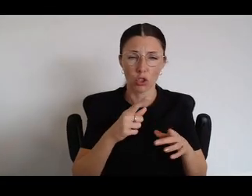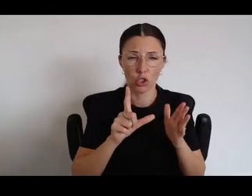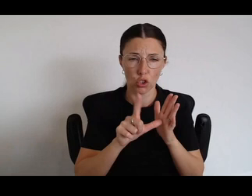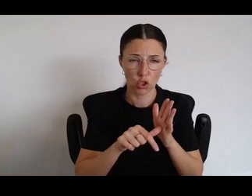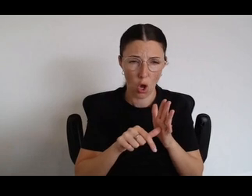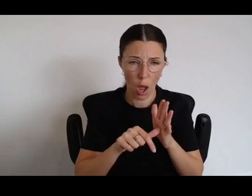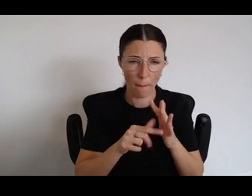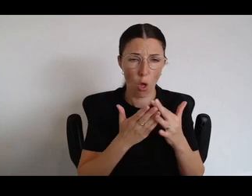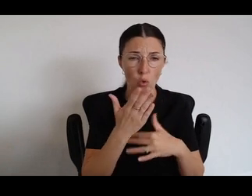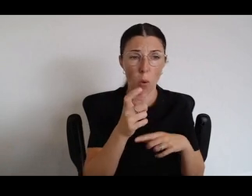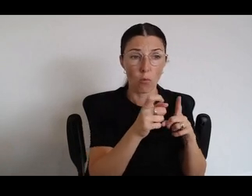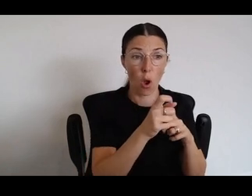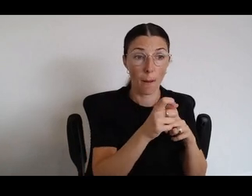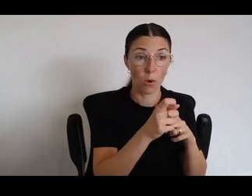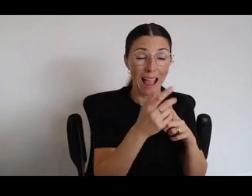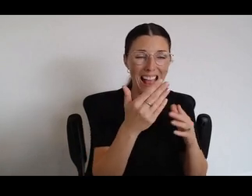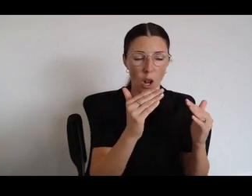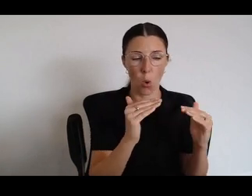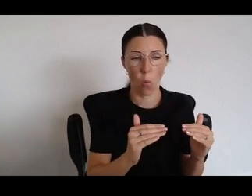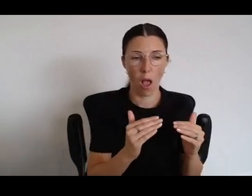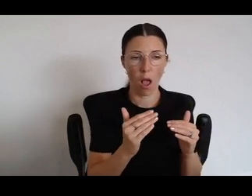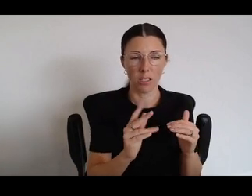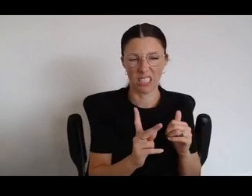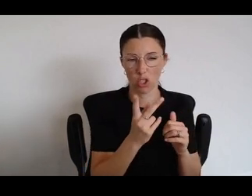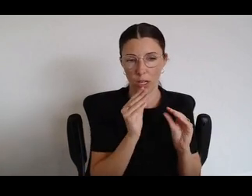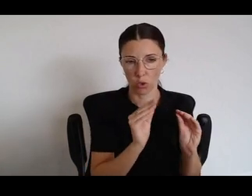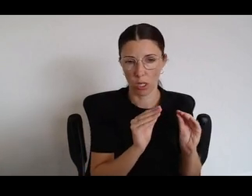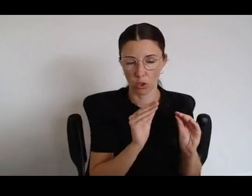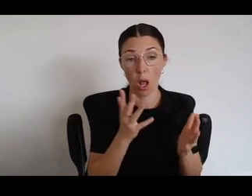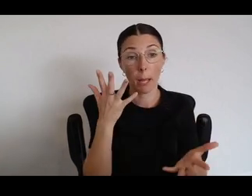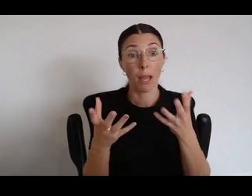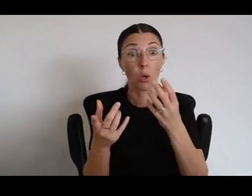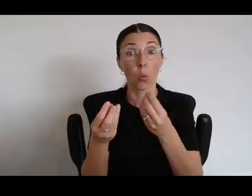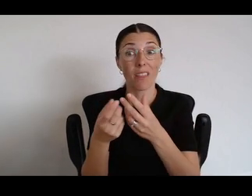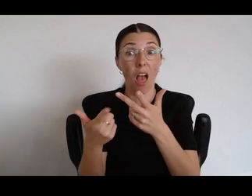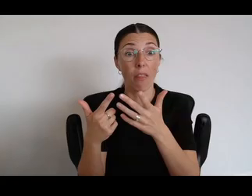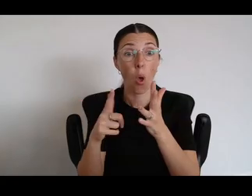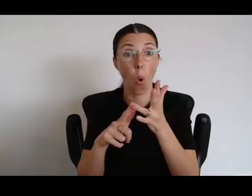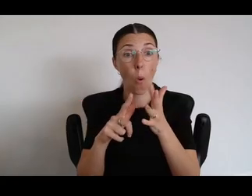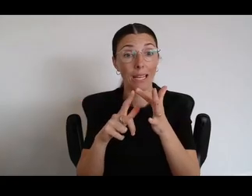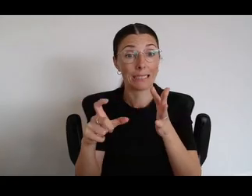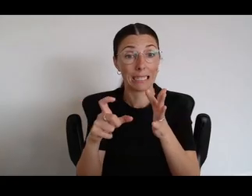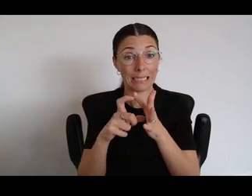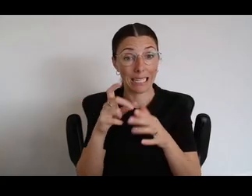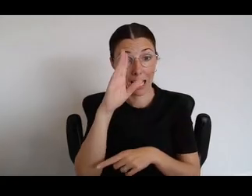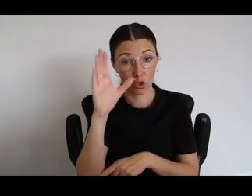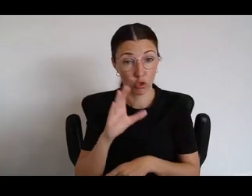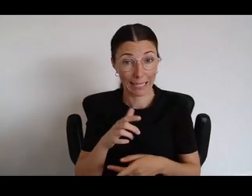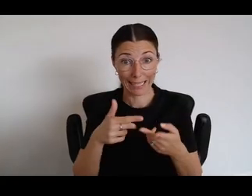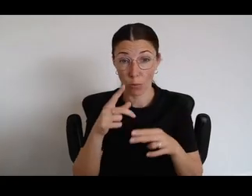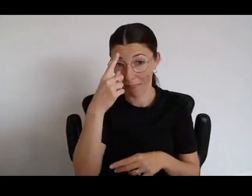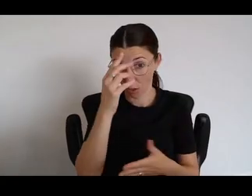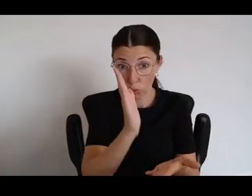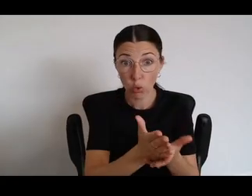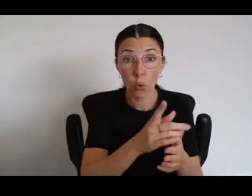schooling than other OECD countries. If you think this is true, tick the box yes. If you think that this is not true, tick